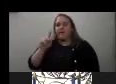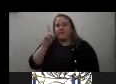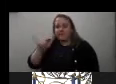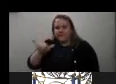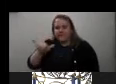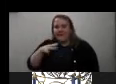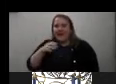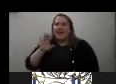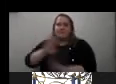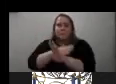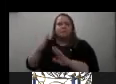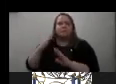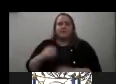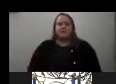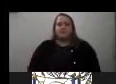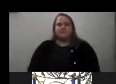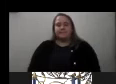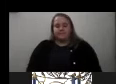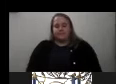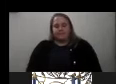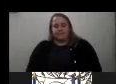the art form of ballet.